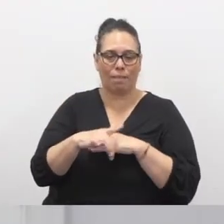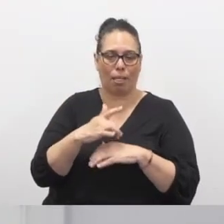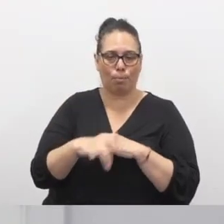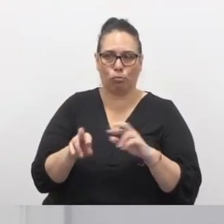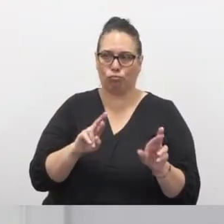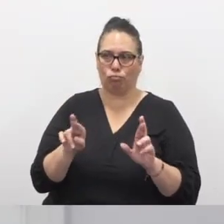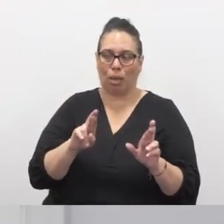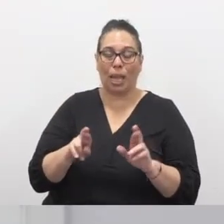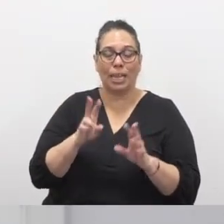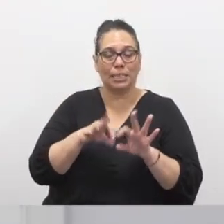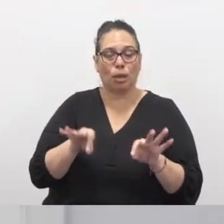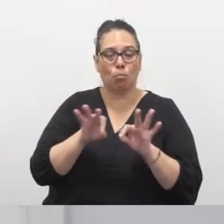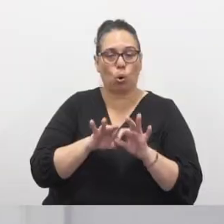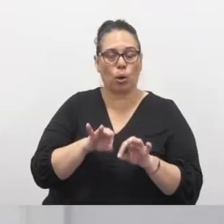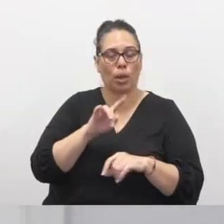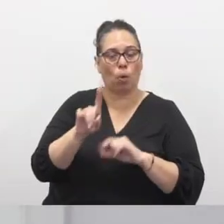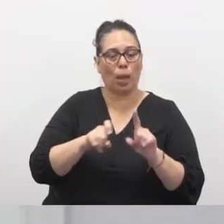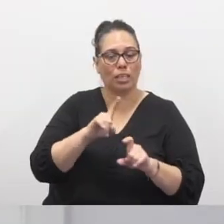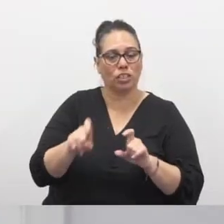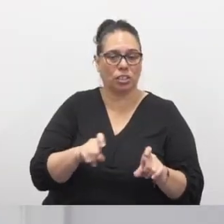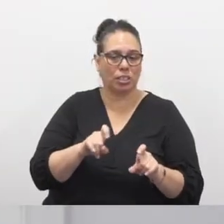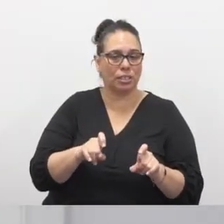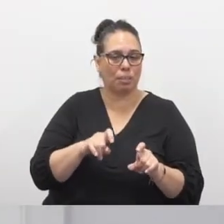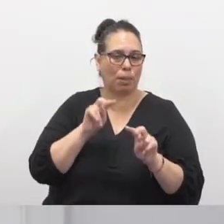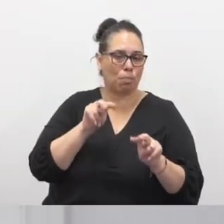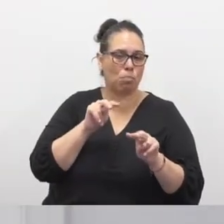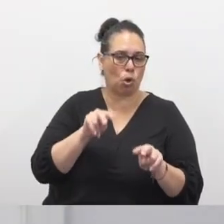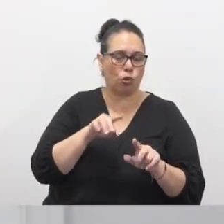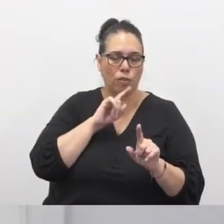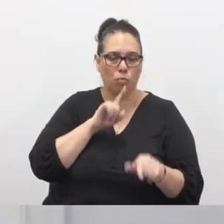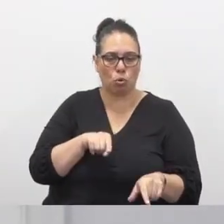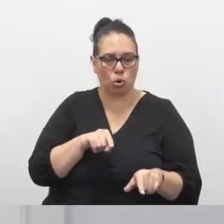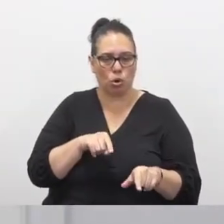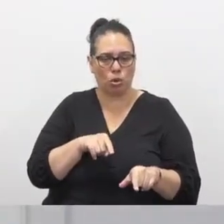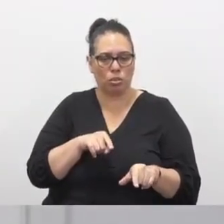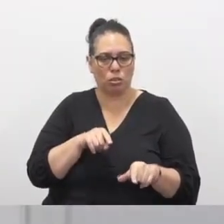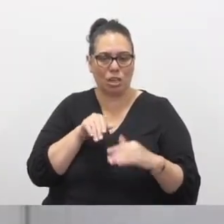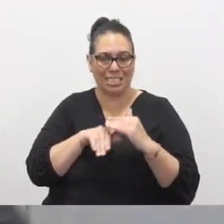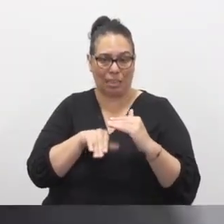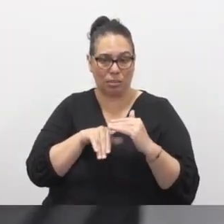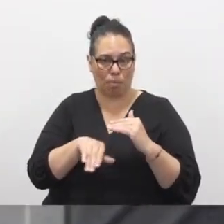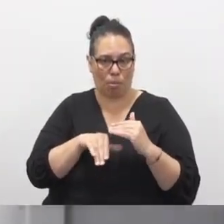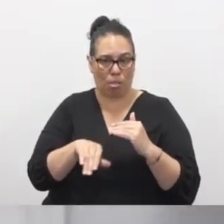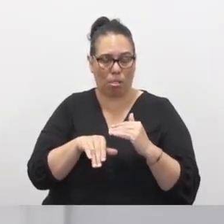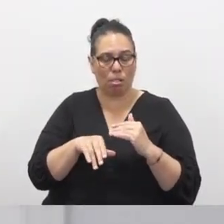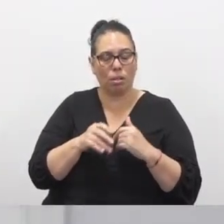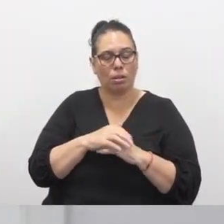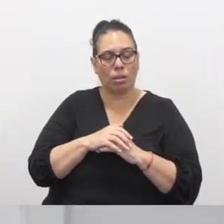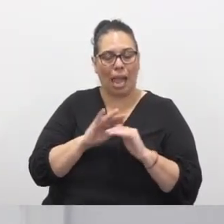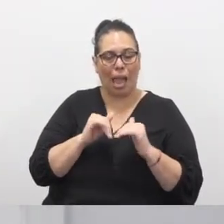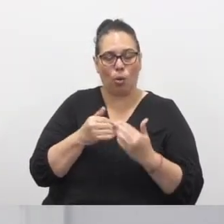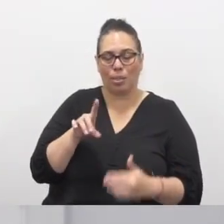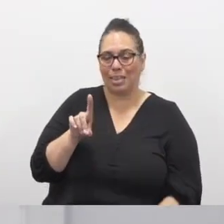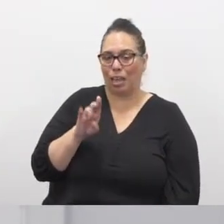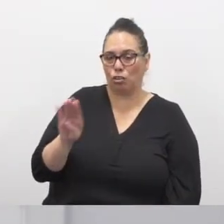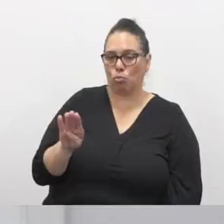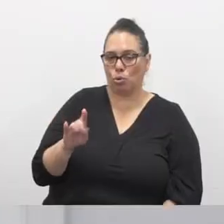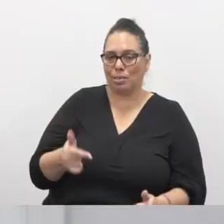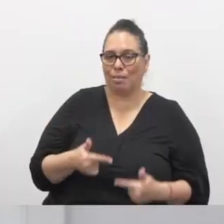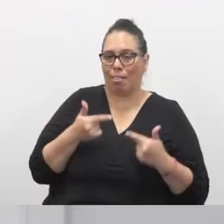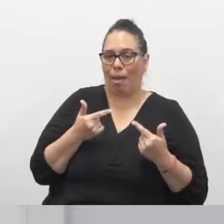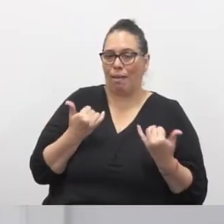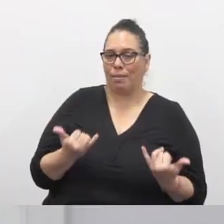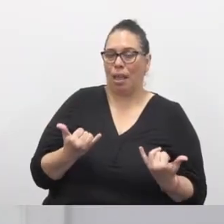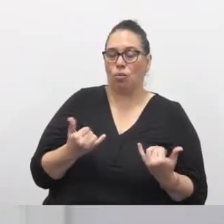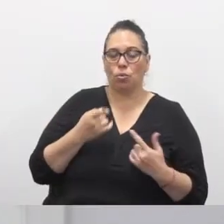It's important. Some of the questions that are asked around the monitoring reports are accessible actually through the way that our dashboard is live now.